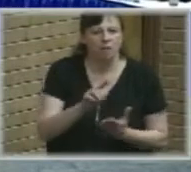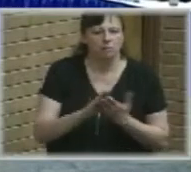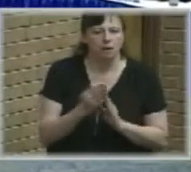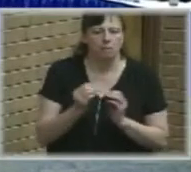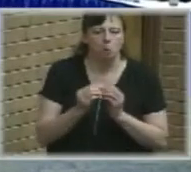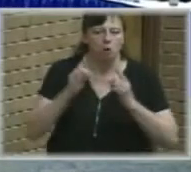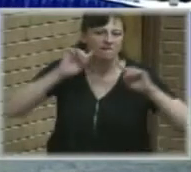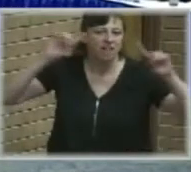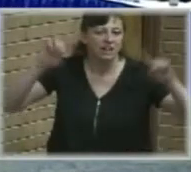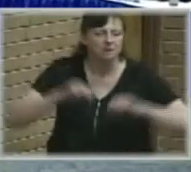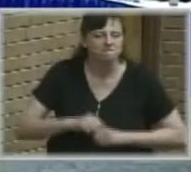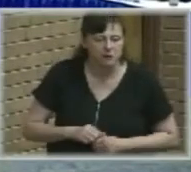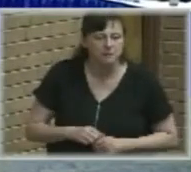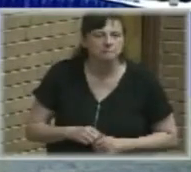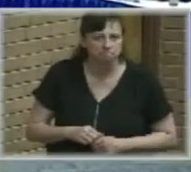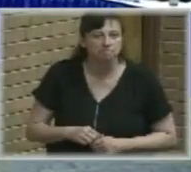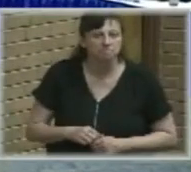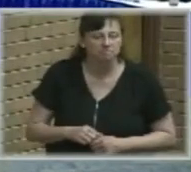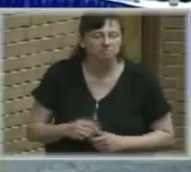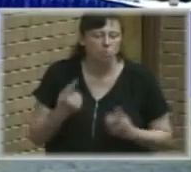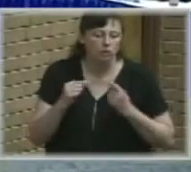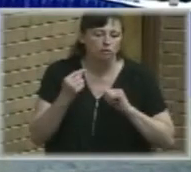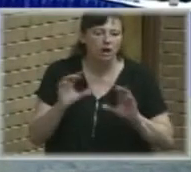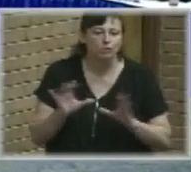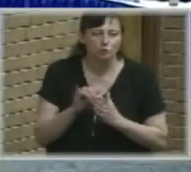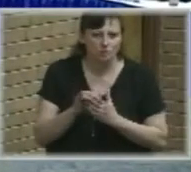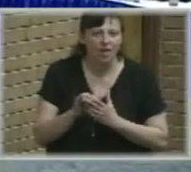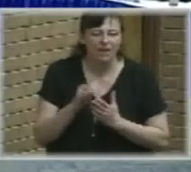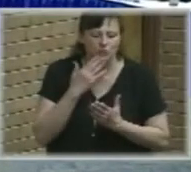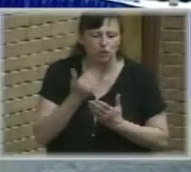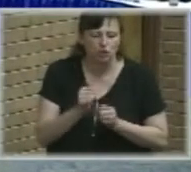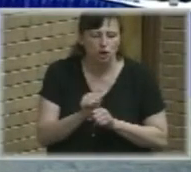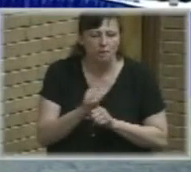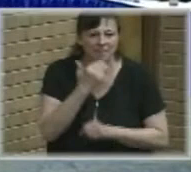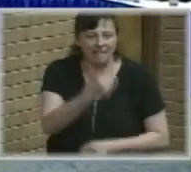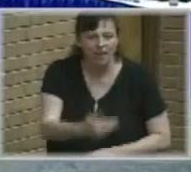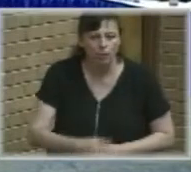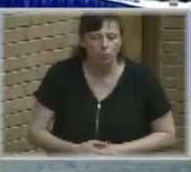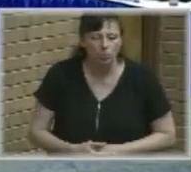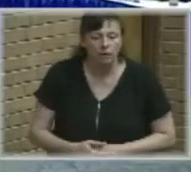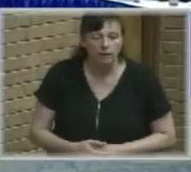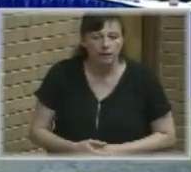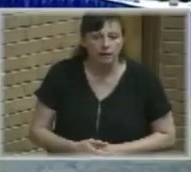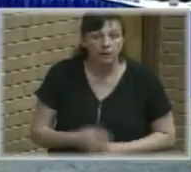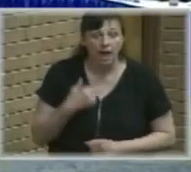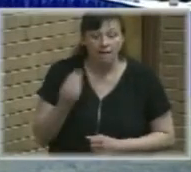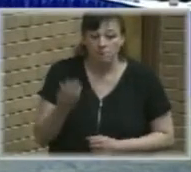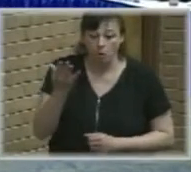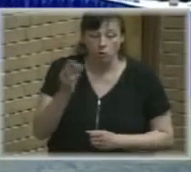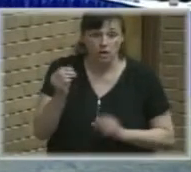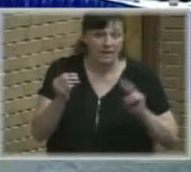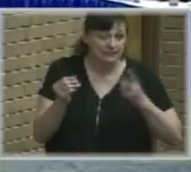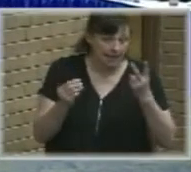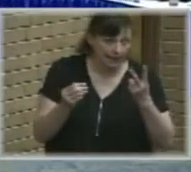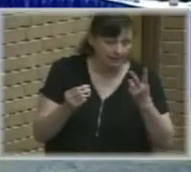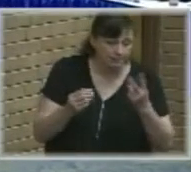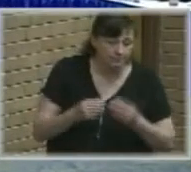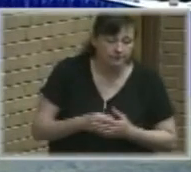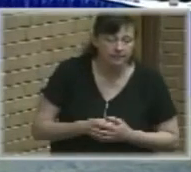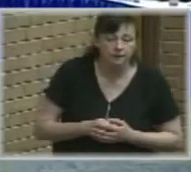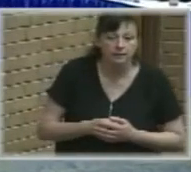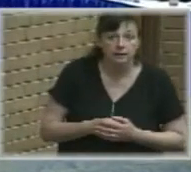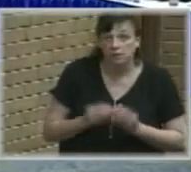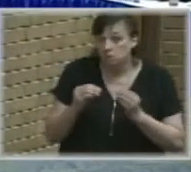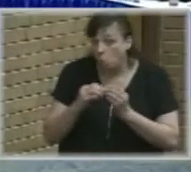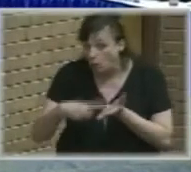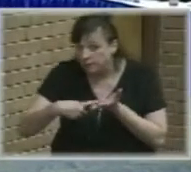effective. We try to. Good job. Thanks. We have a motion and a second.